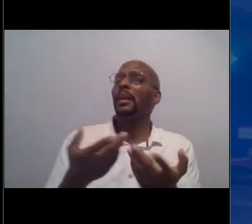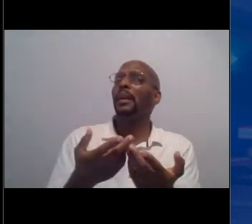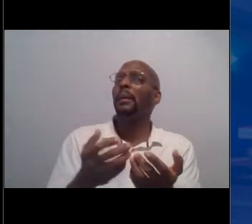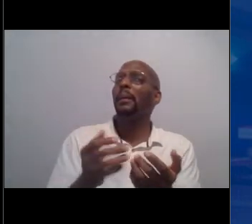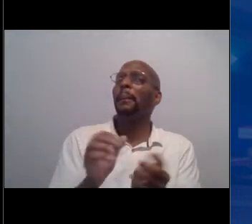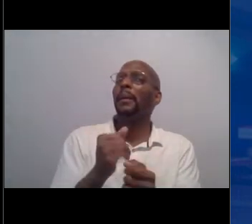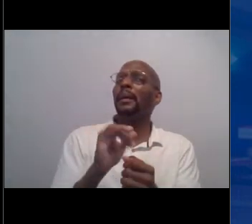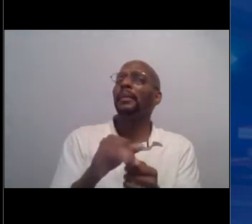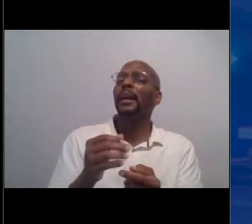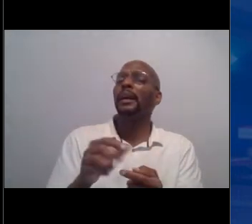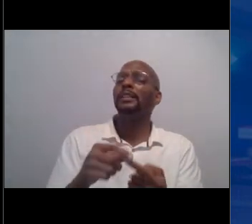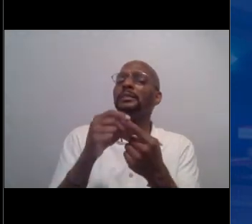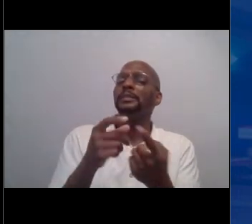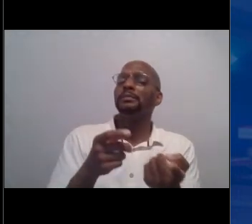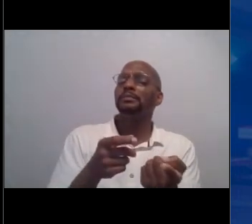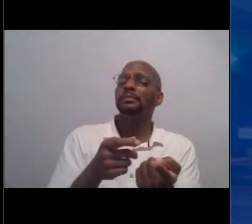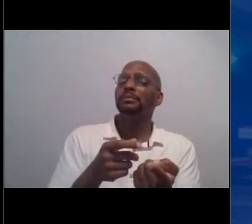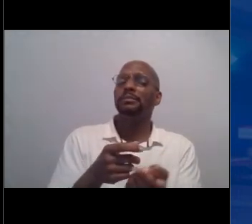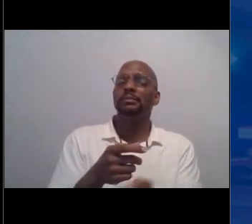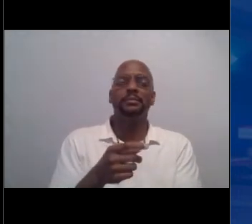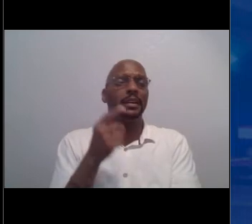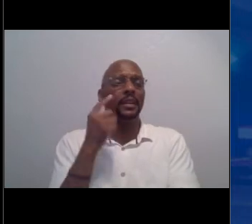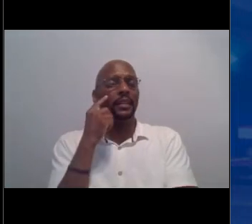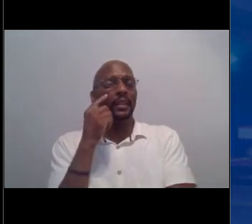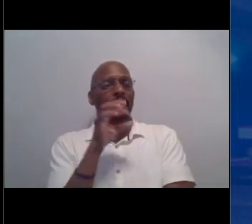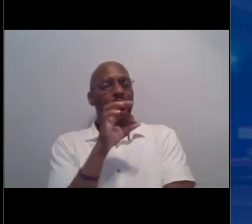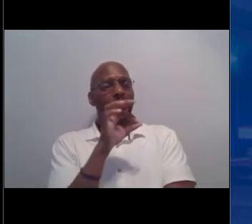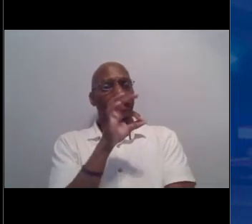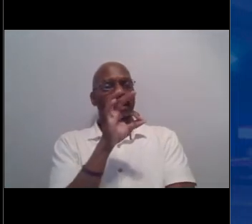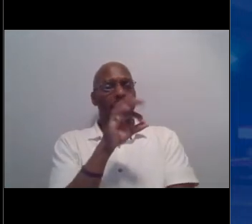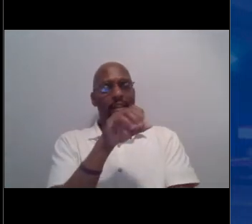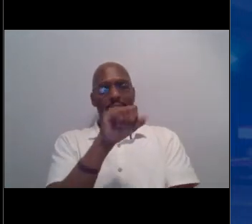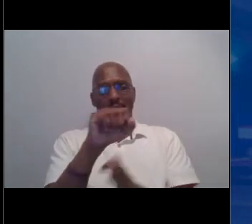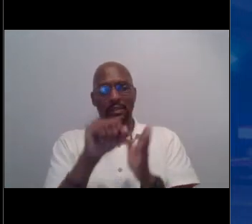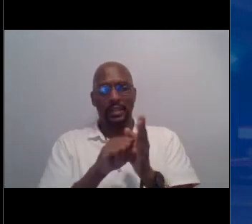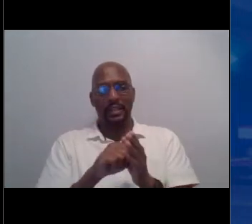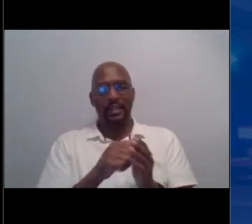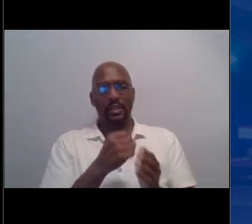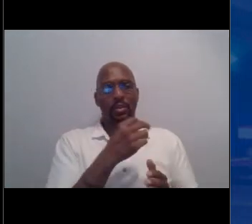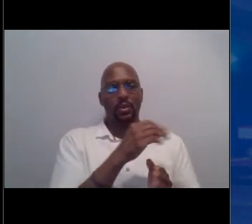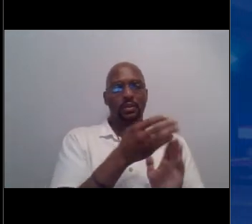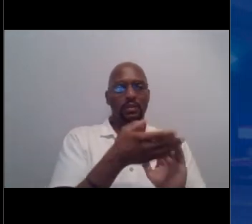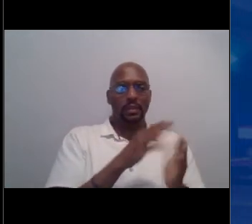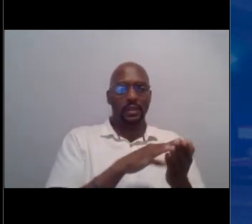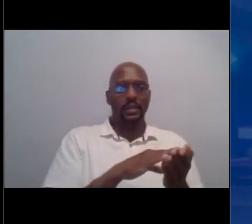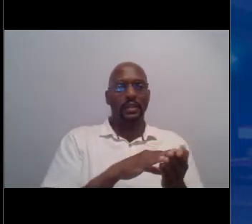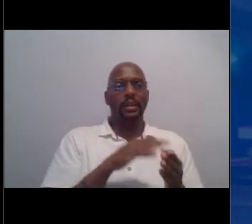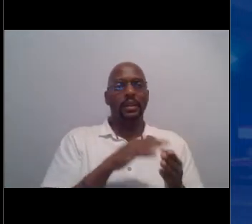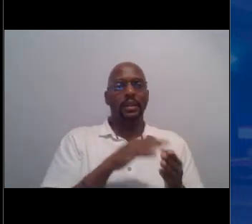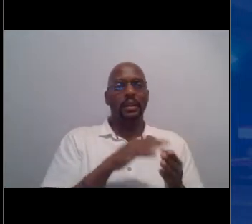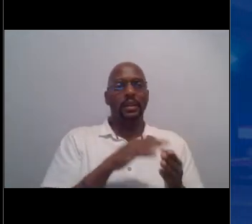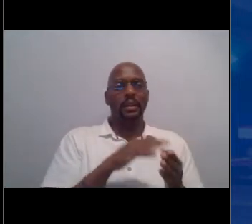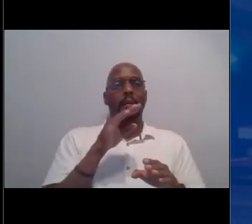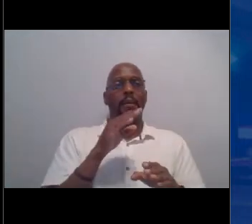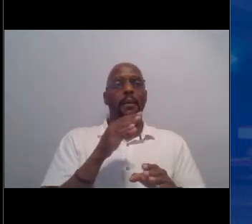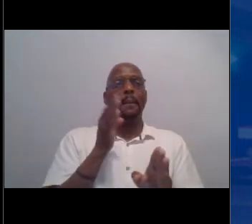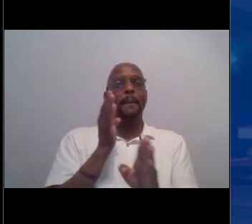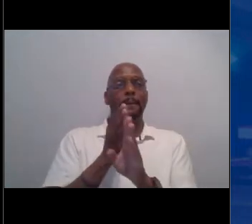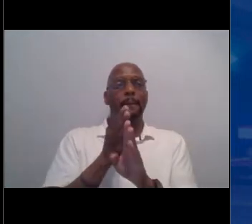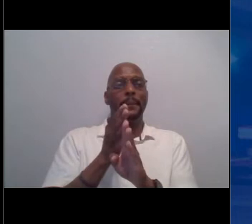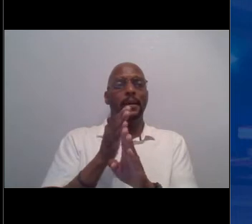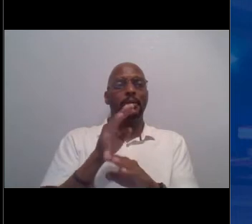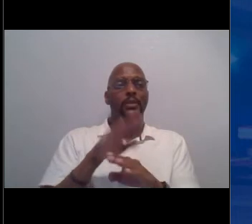other states and about 12 cities that are already running bus on shoulder programs. None of them are using the technology